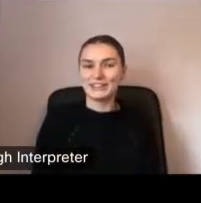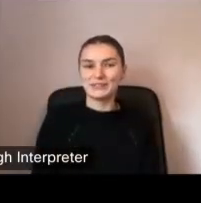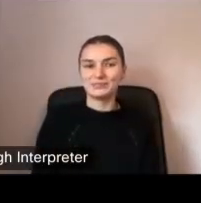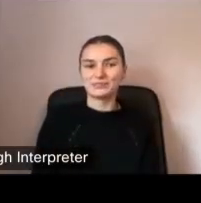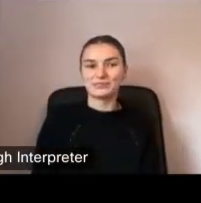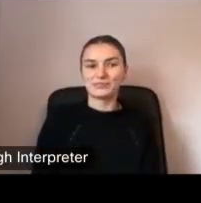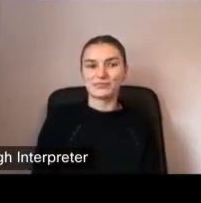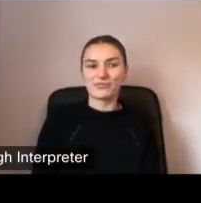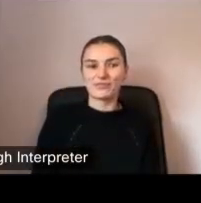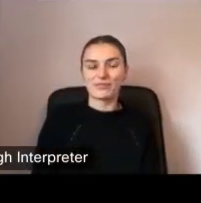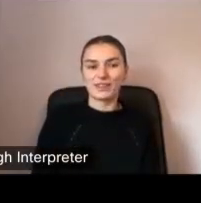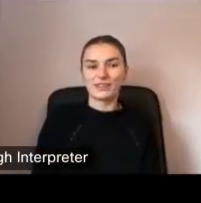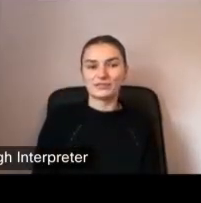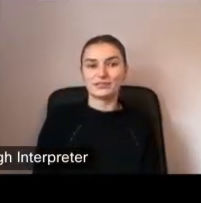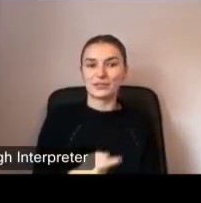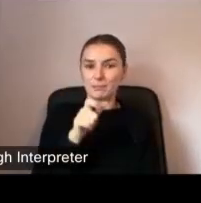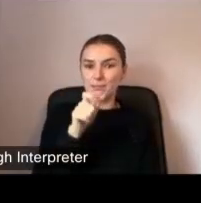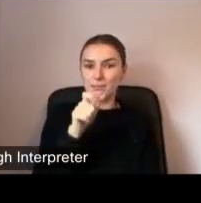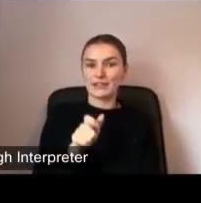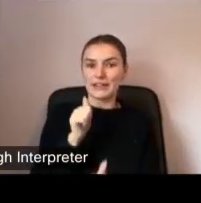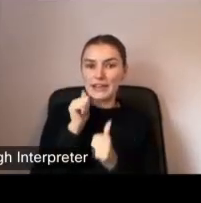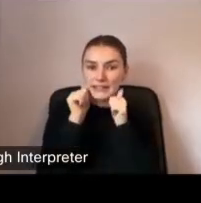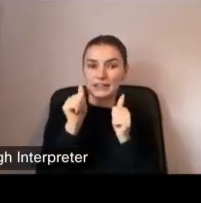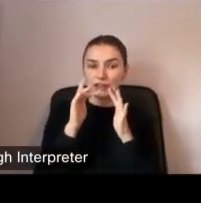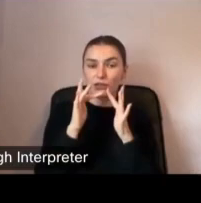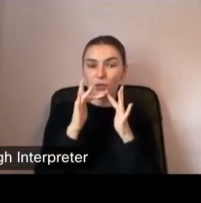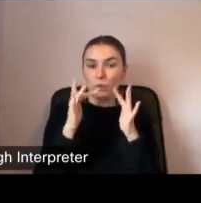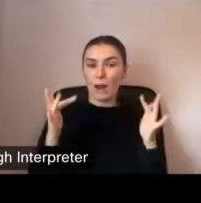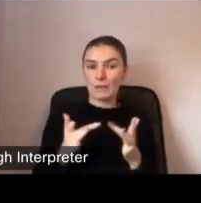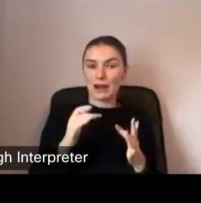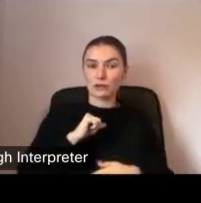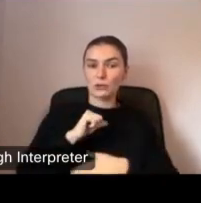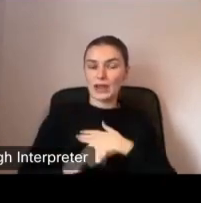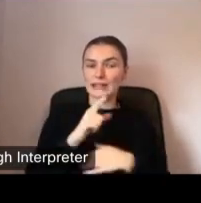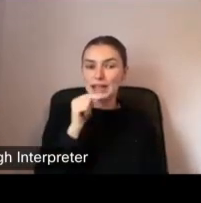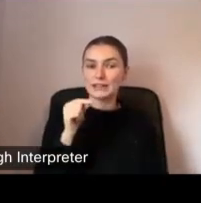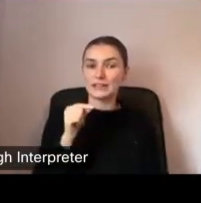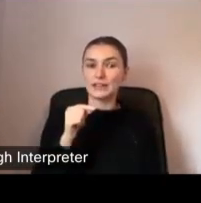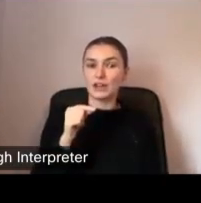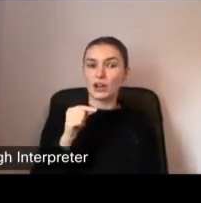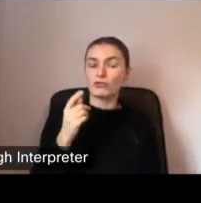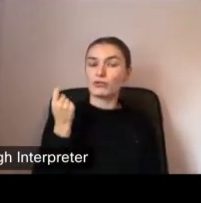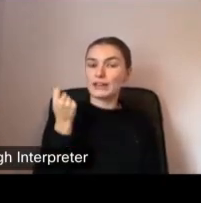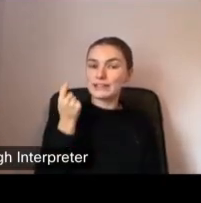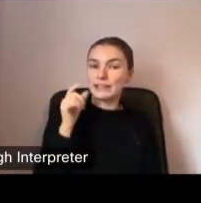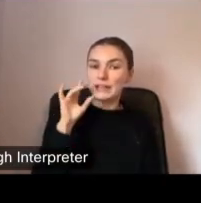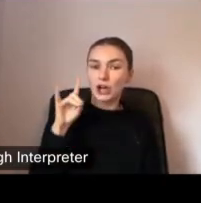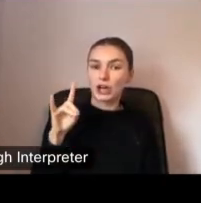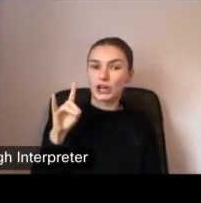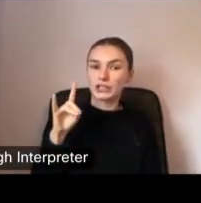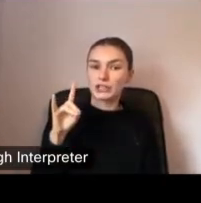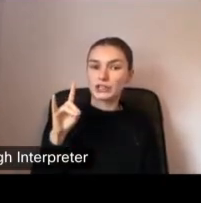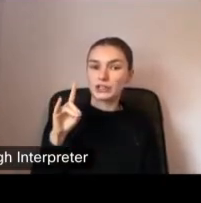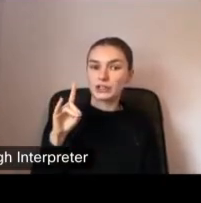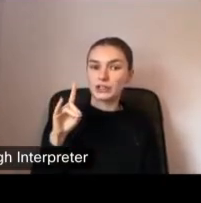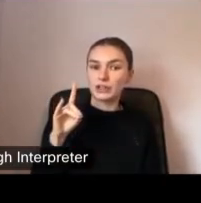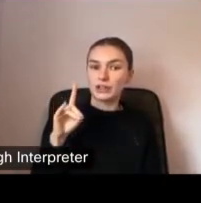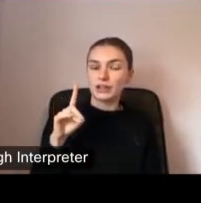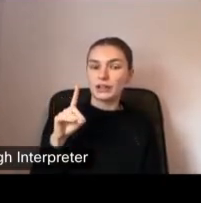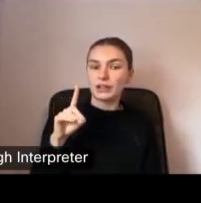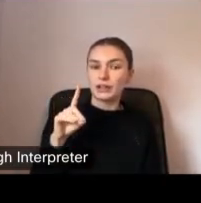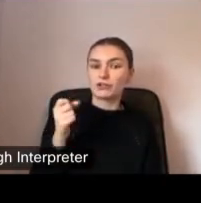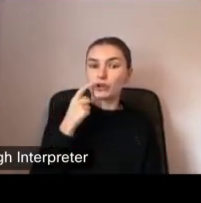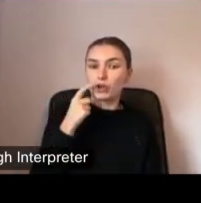This person attending the webinar today said that she recently heard that psychedelic drugs